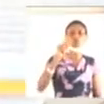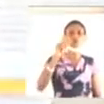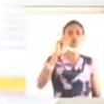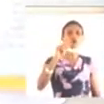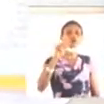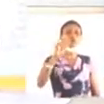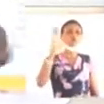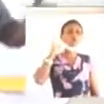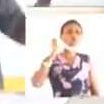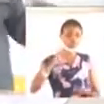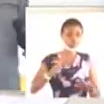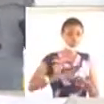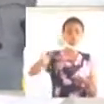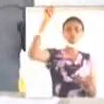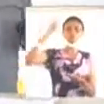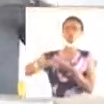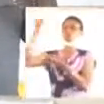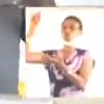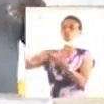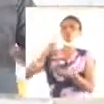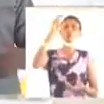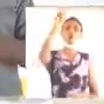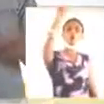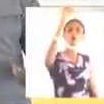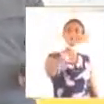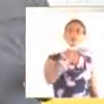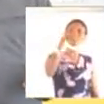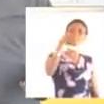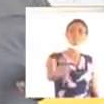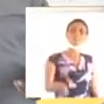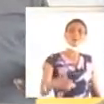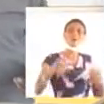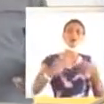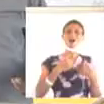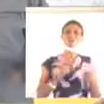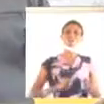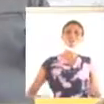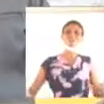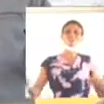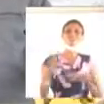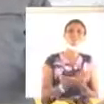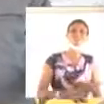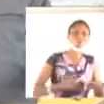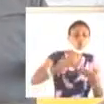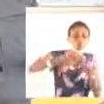all that, haven't taken drugs and all that. But they are